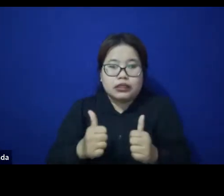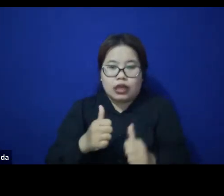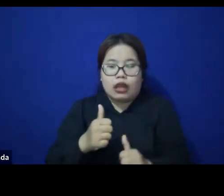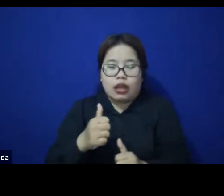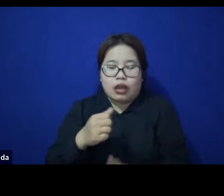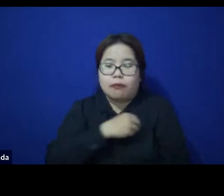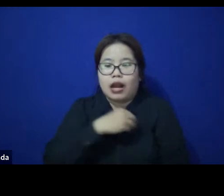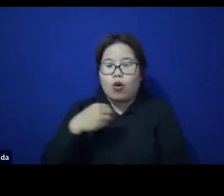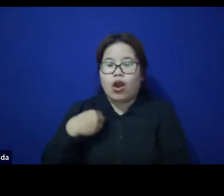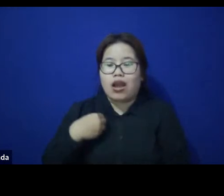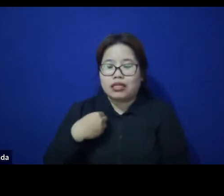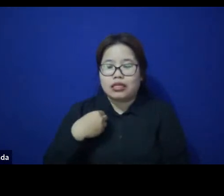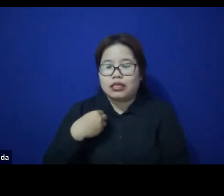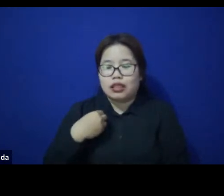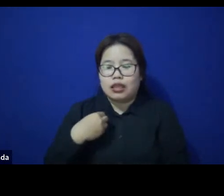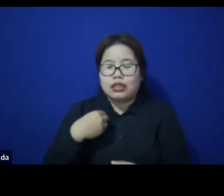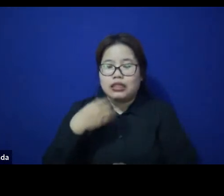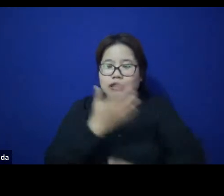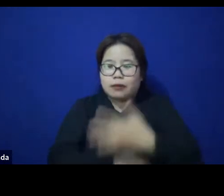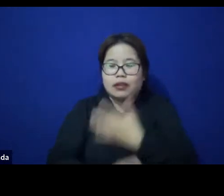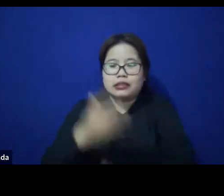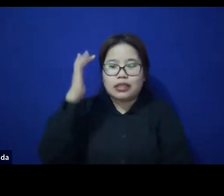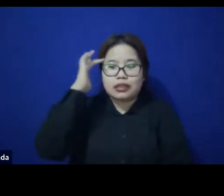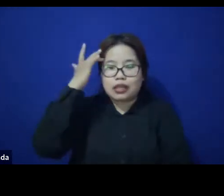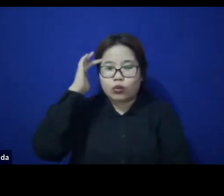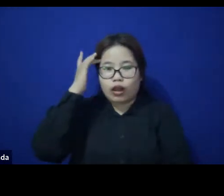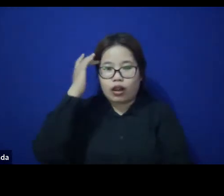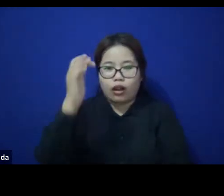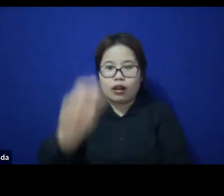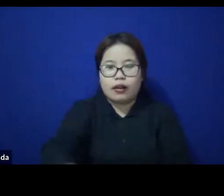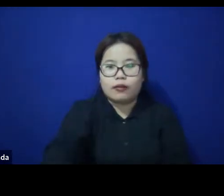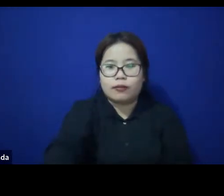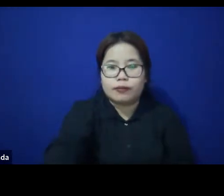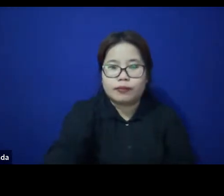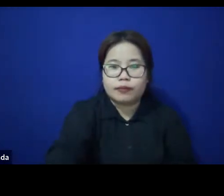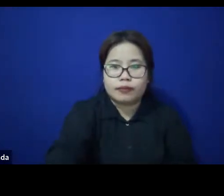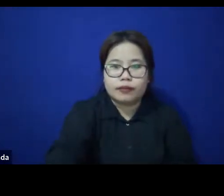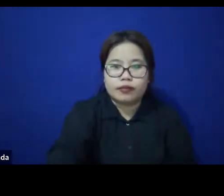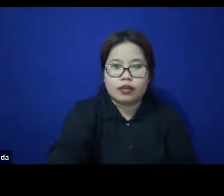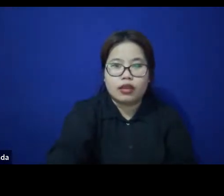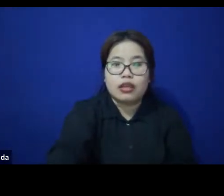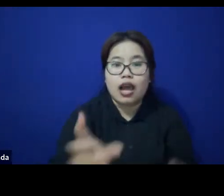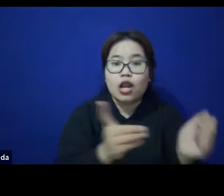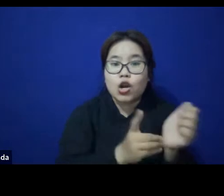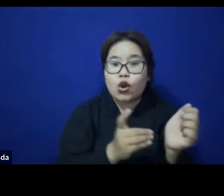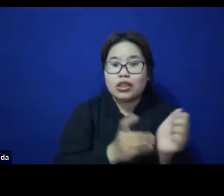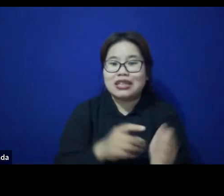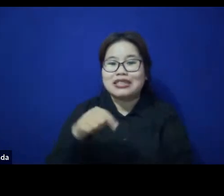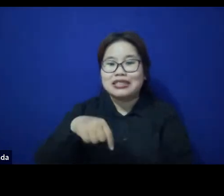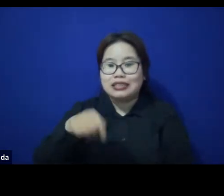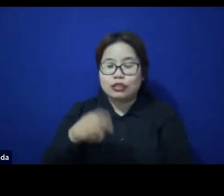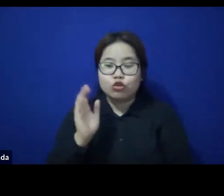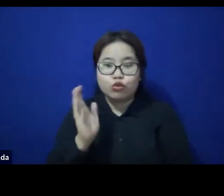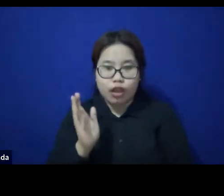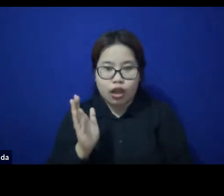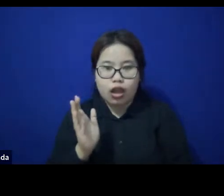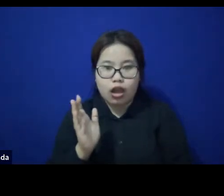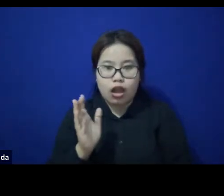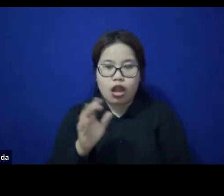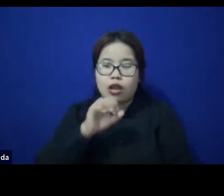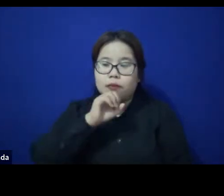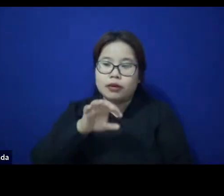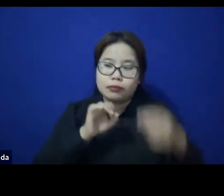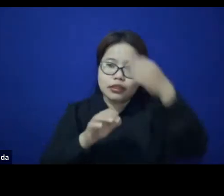So that's an extraordinary resource. And that doctor spoke up for the need to find her